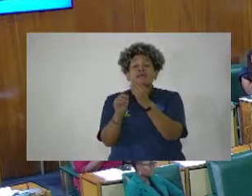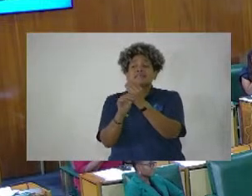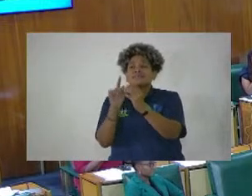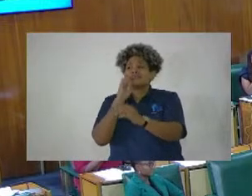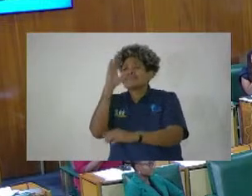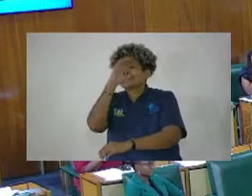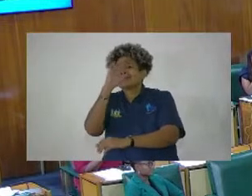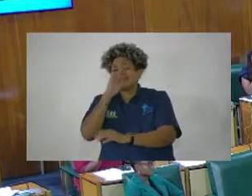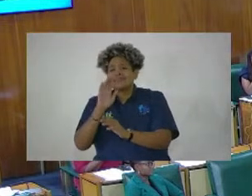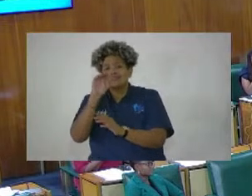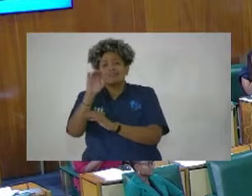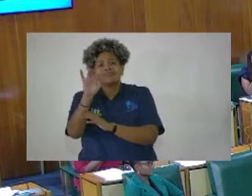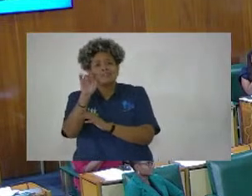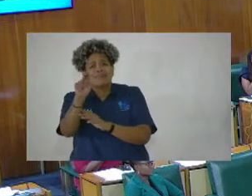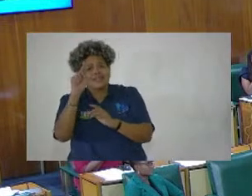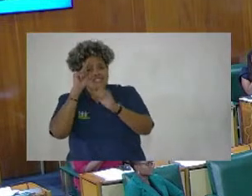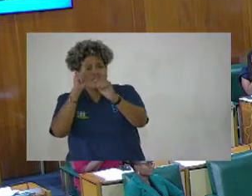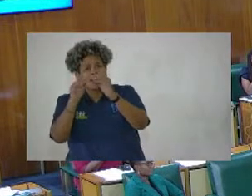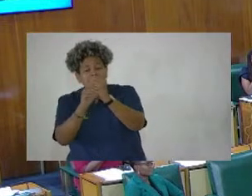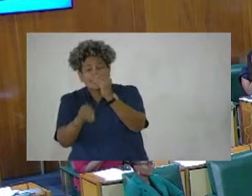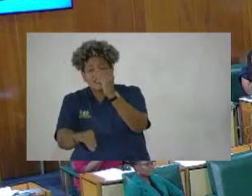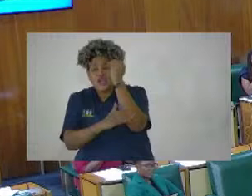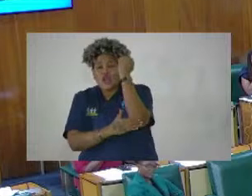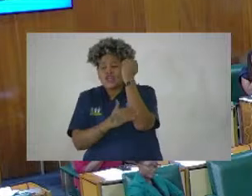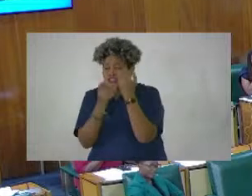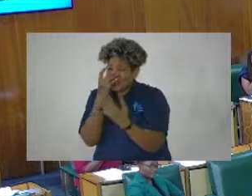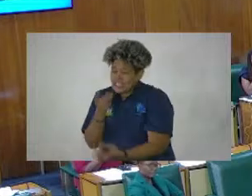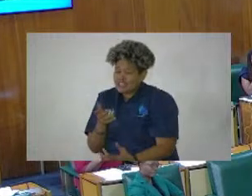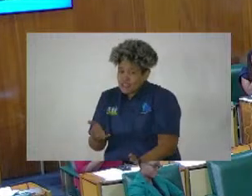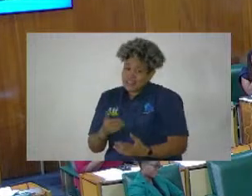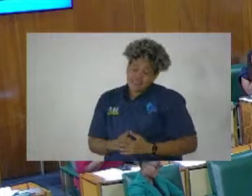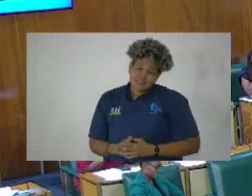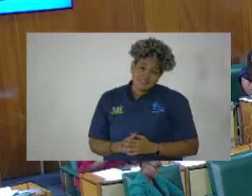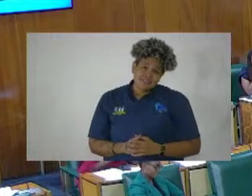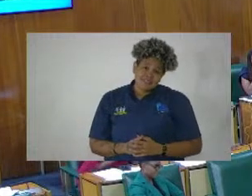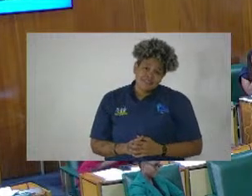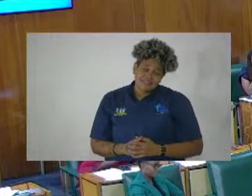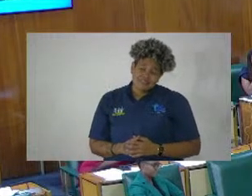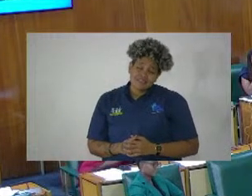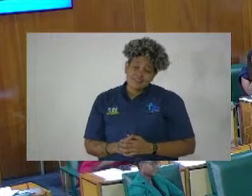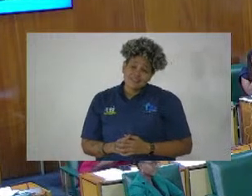pursuing inflation targeting is in the country's interest.